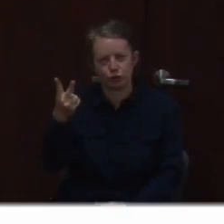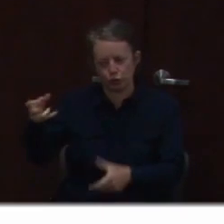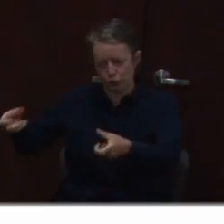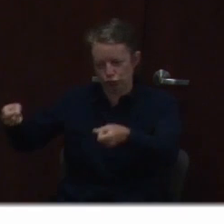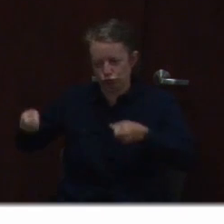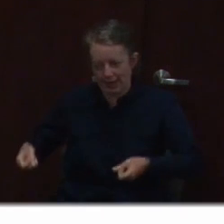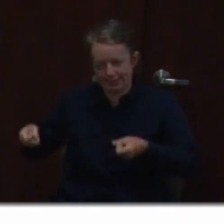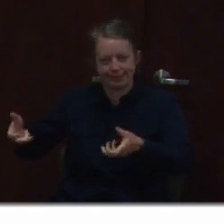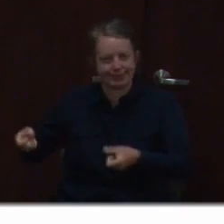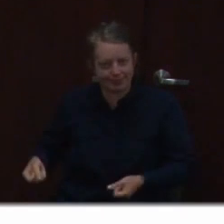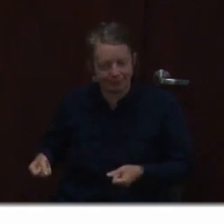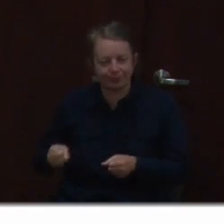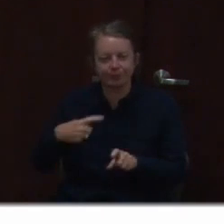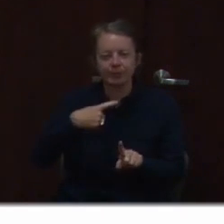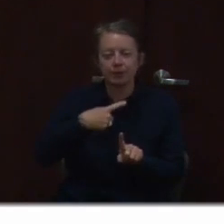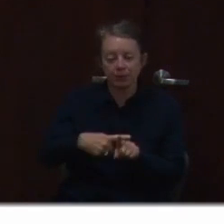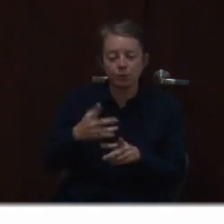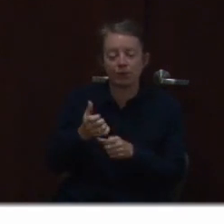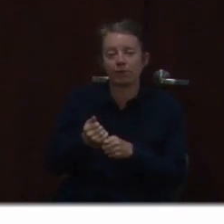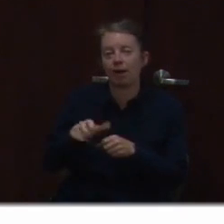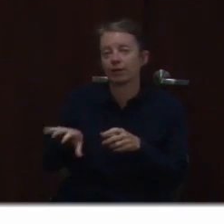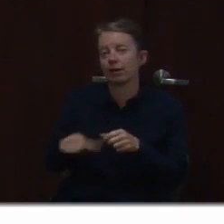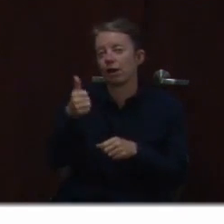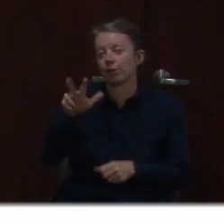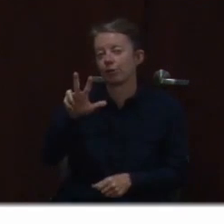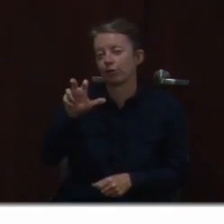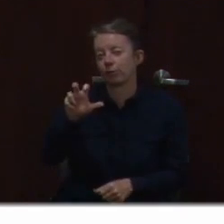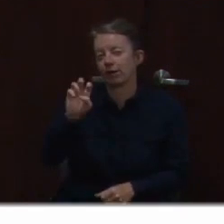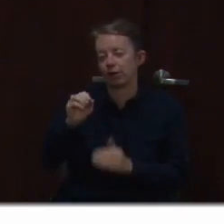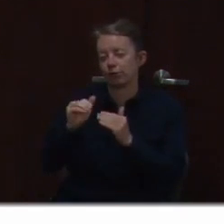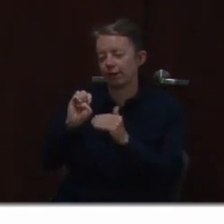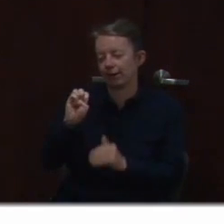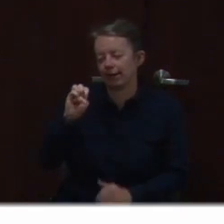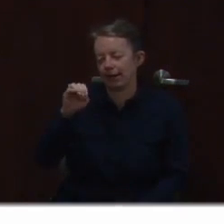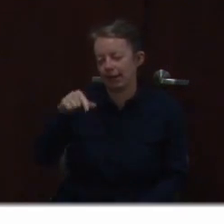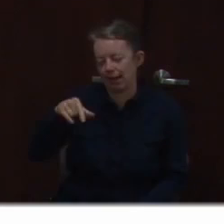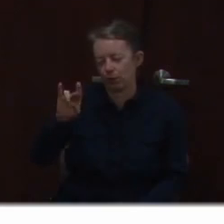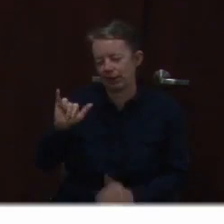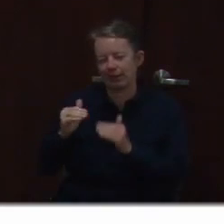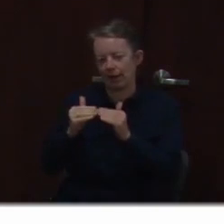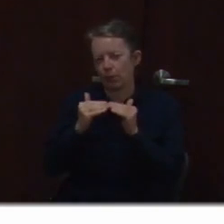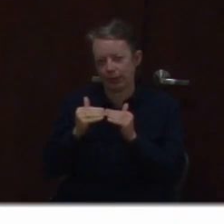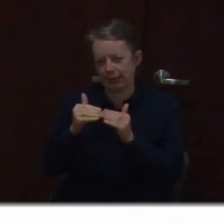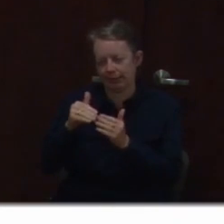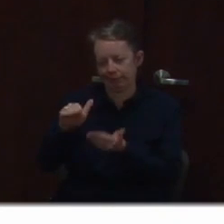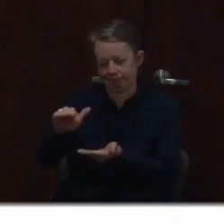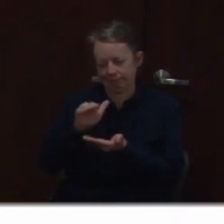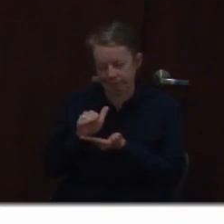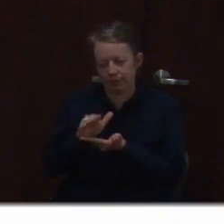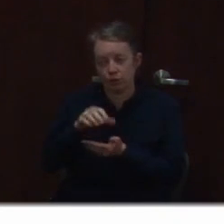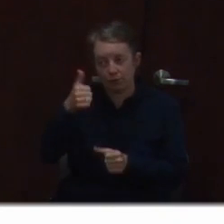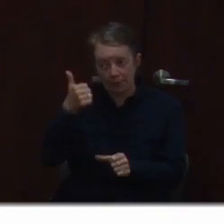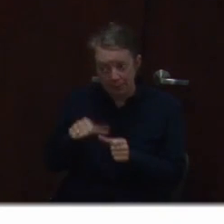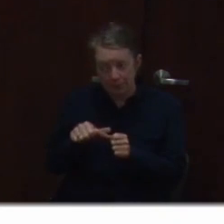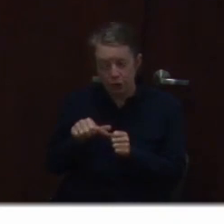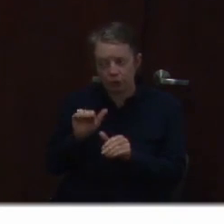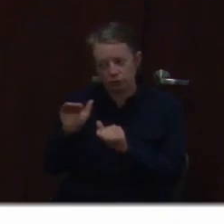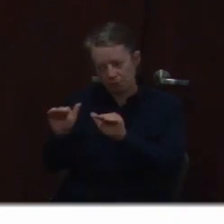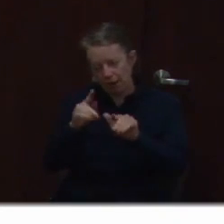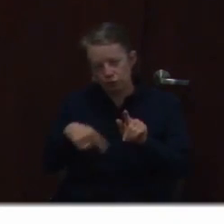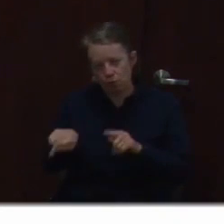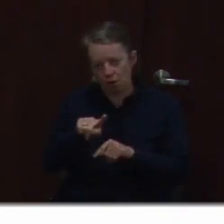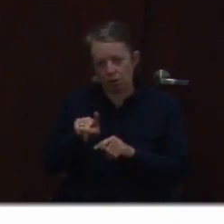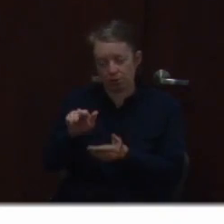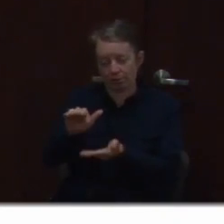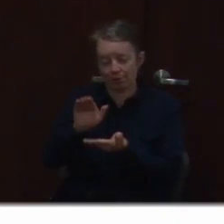baseline, we've received another 300 equity allocation. And just to remind you all, the intent of that allocation